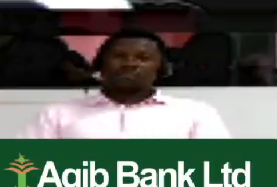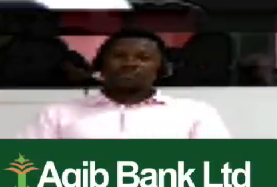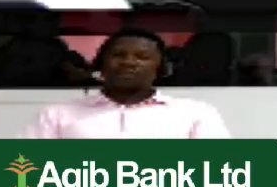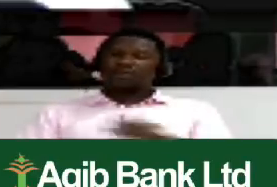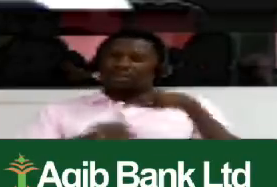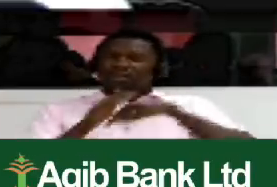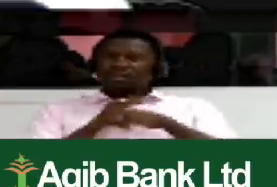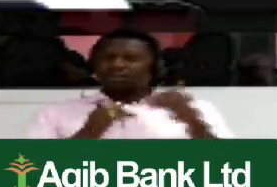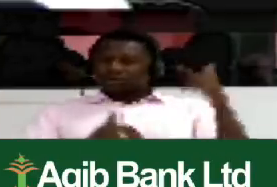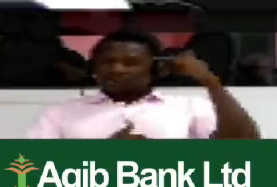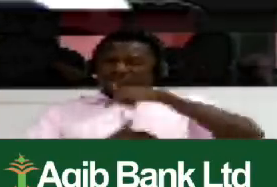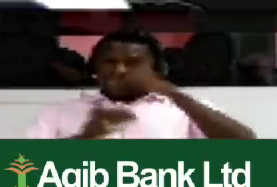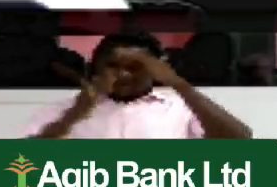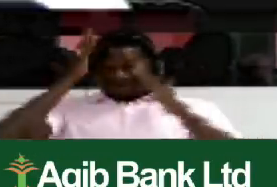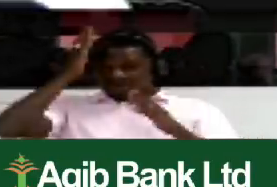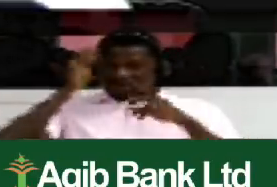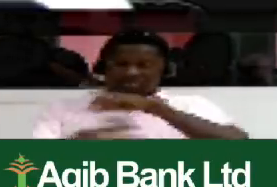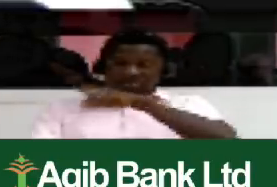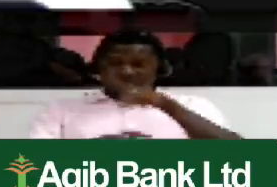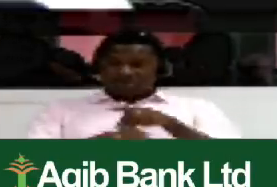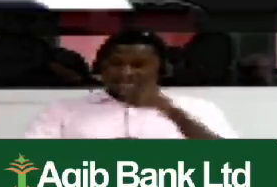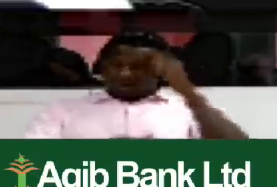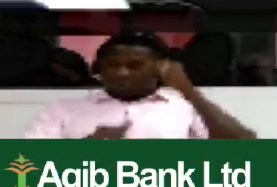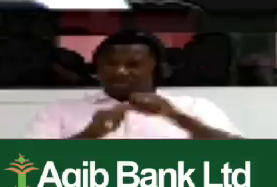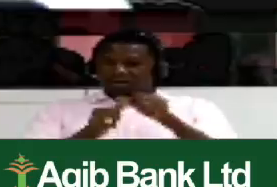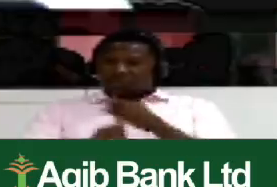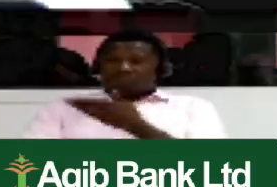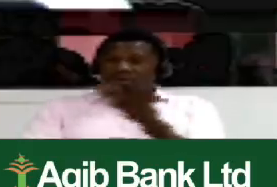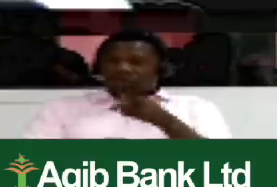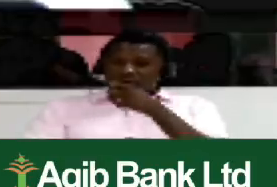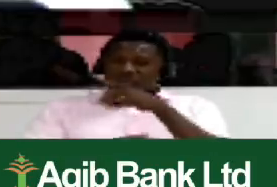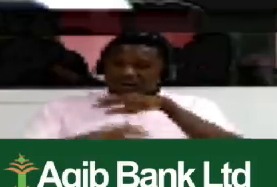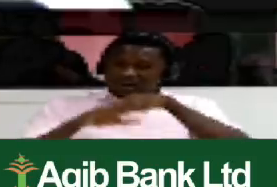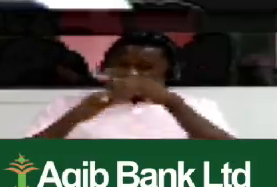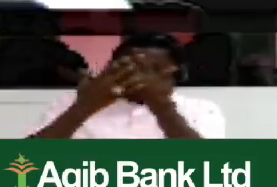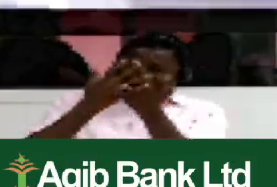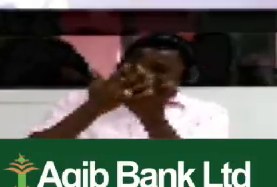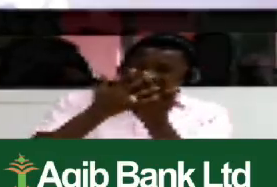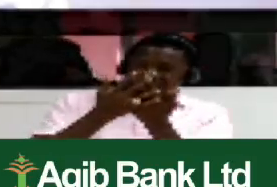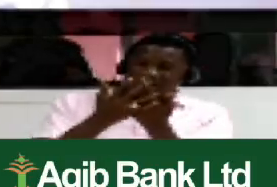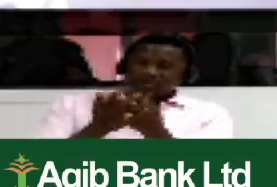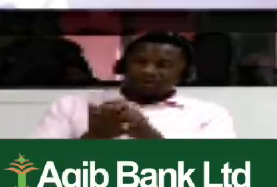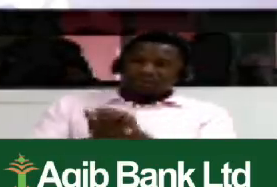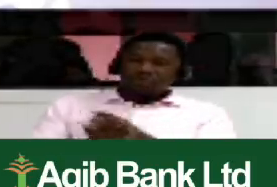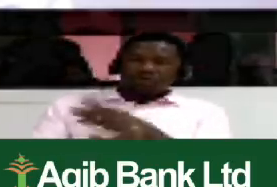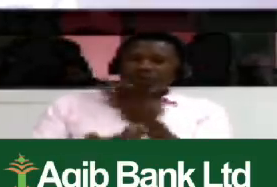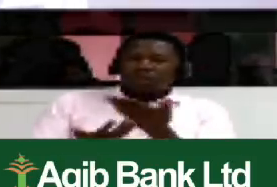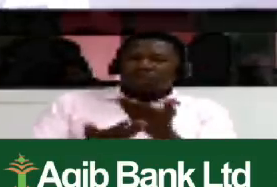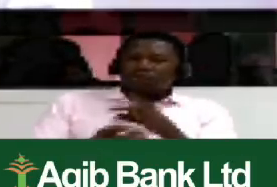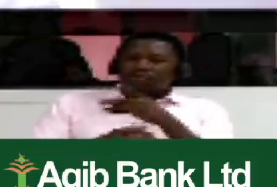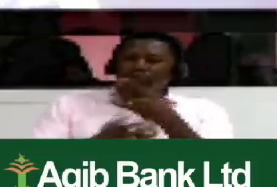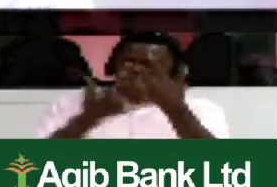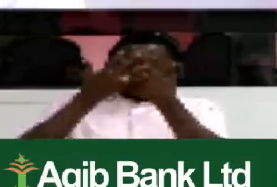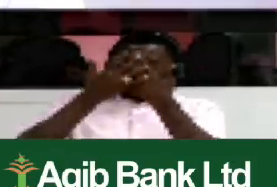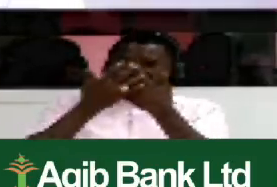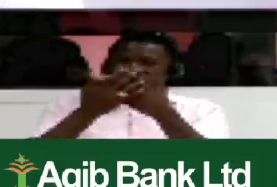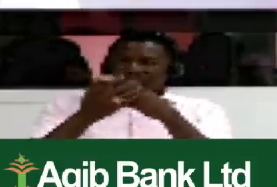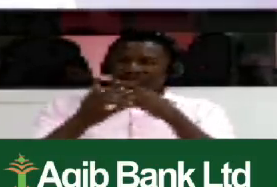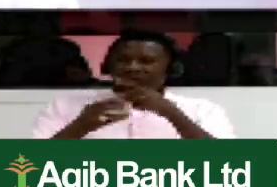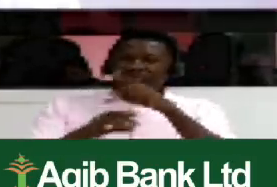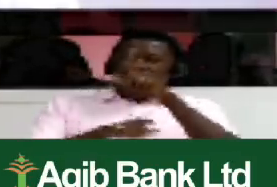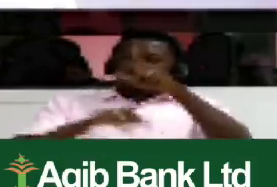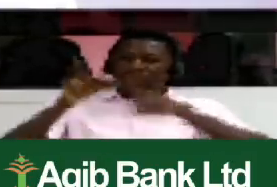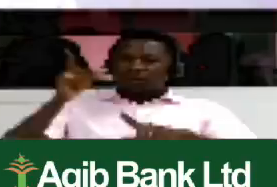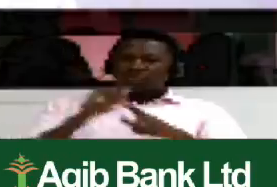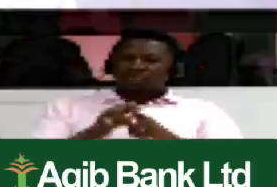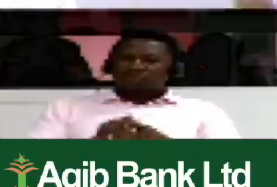Barracks, do you remember where you were held? Where were the cells located, do you remember? I could remember this is a big building